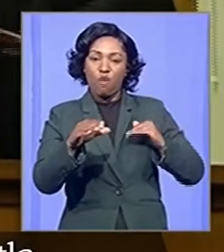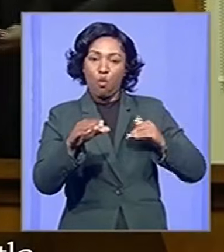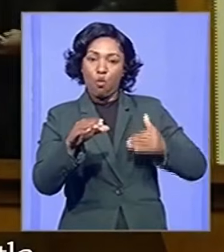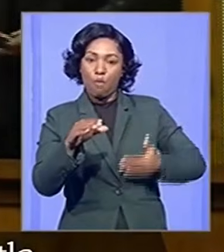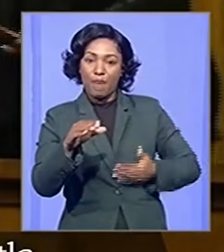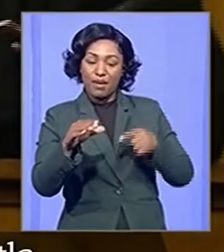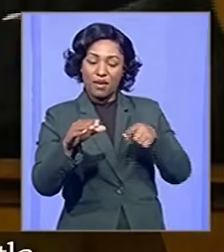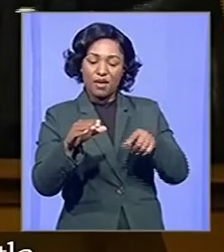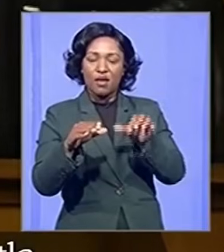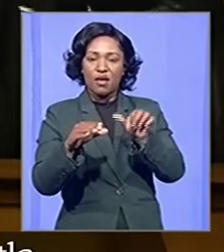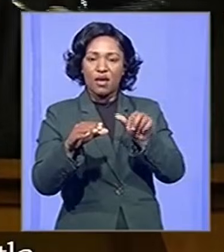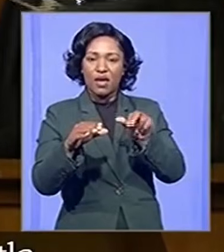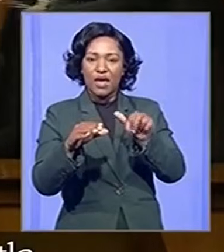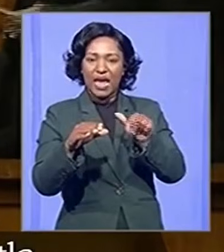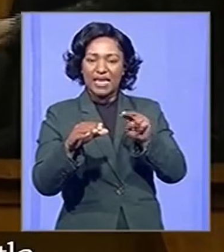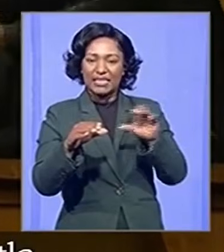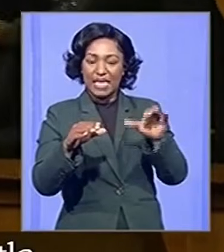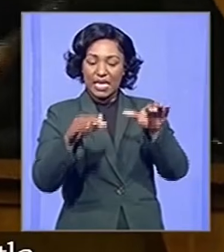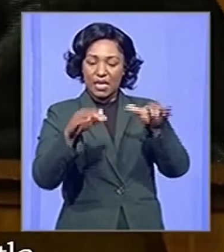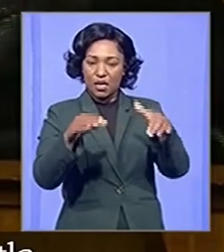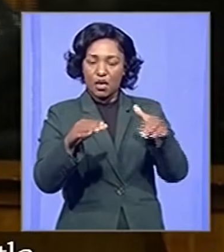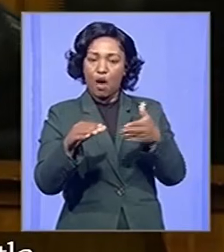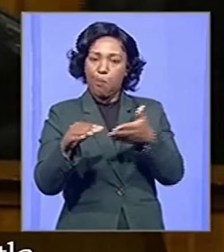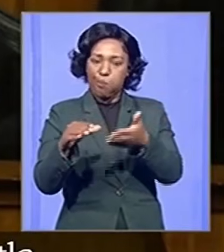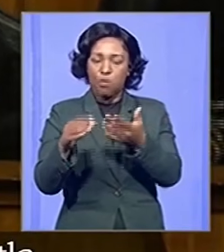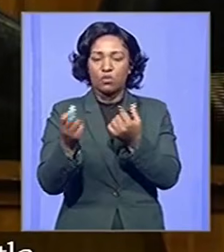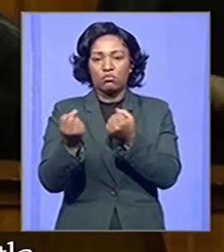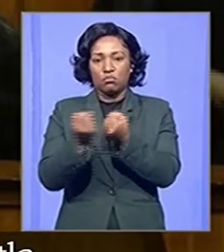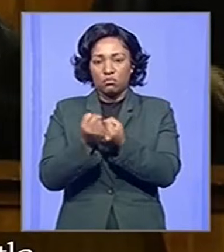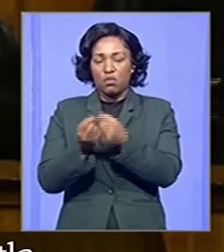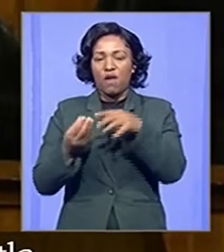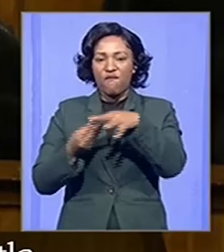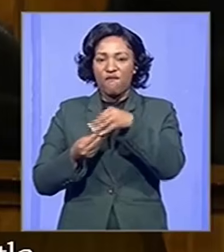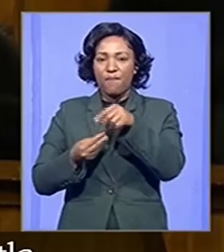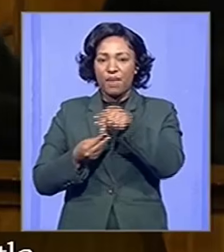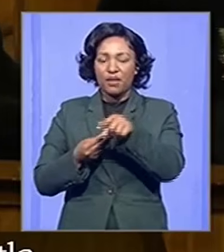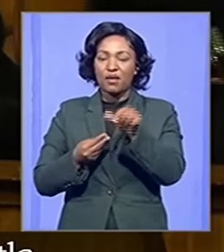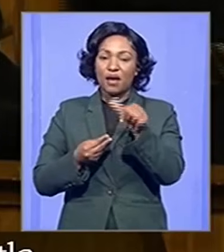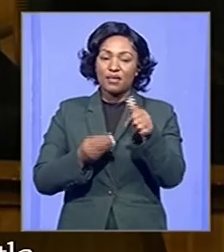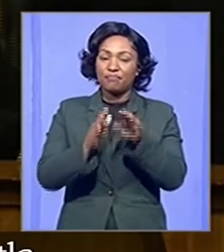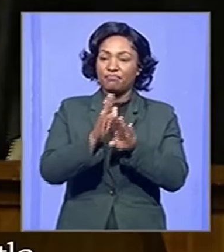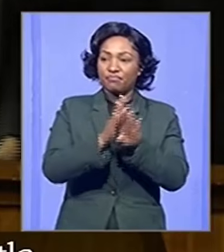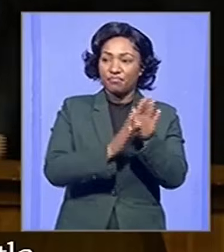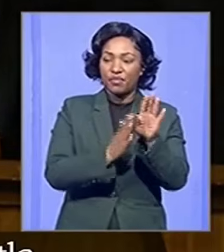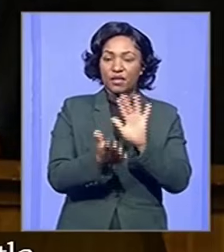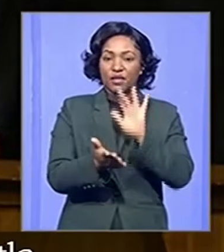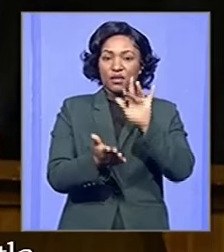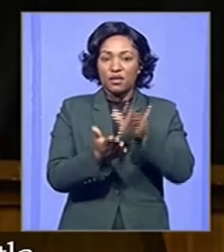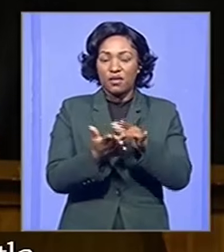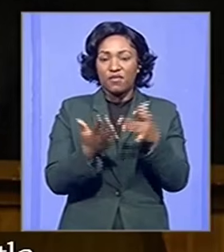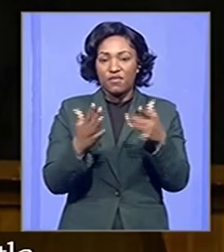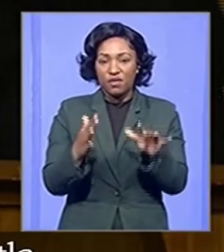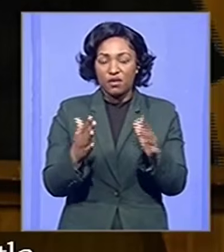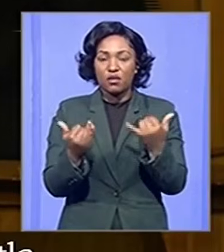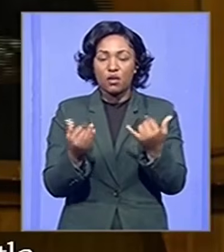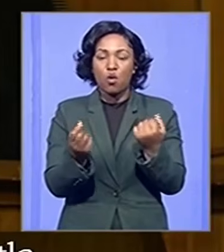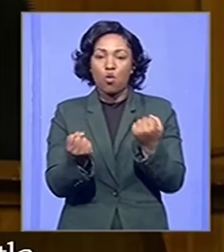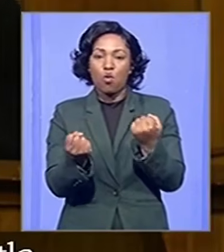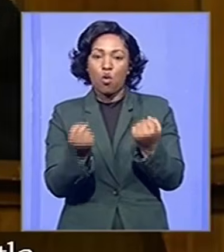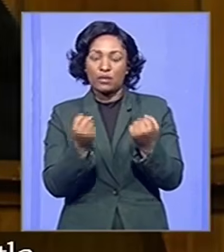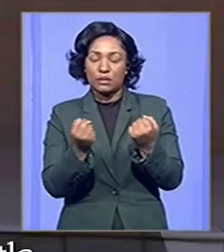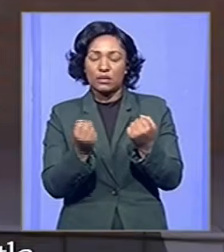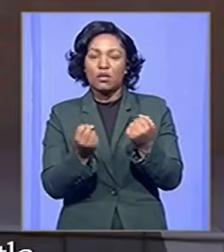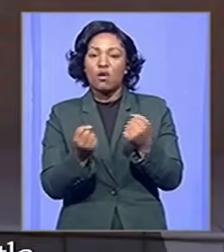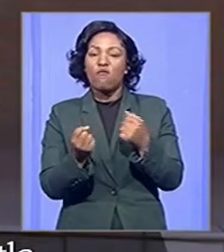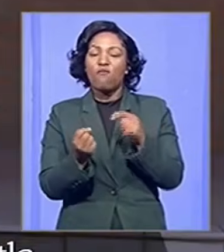tla tshehetsa lelapa. Shane Krikwa Advice and Development Center e entse kgoeletso ho lekgotla ho hlakola beili ya